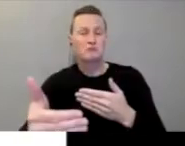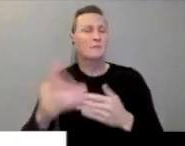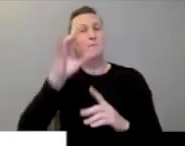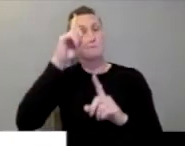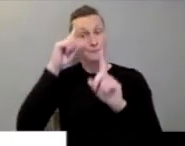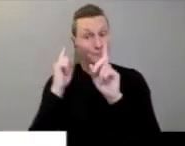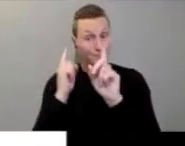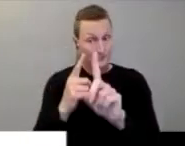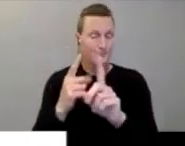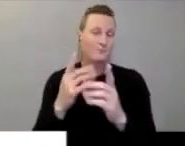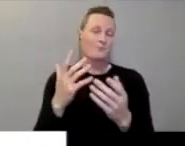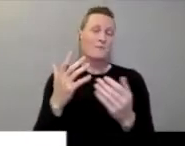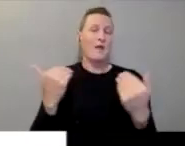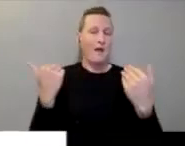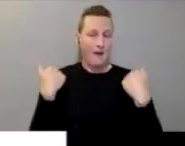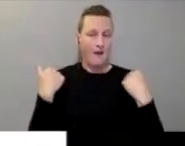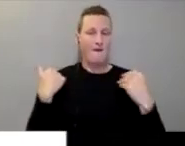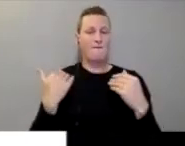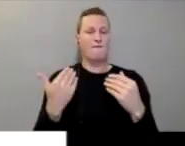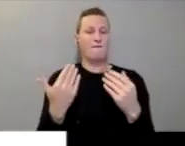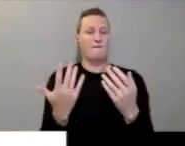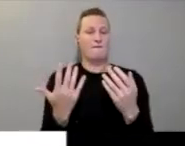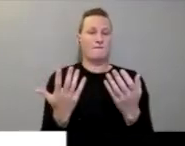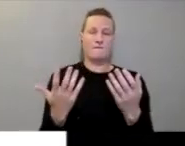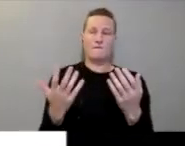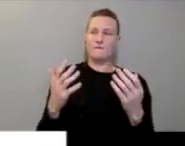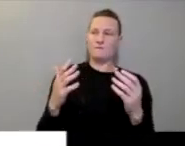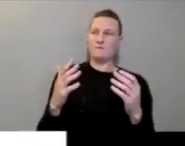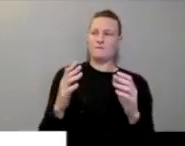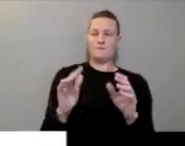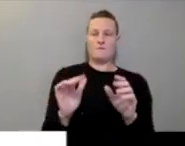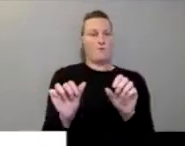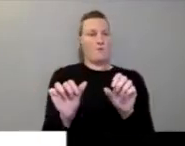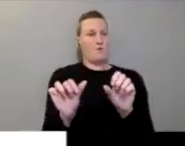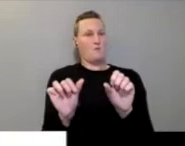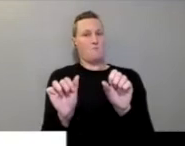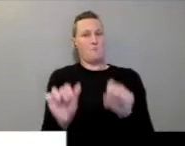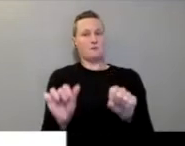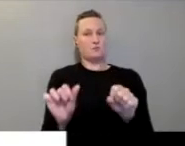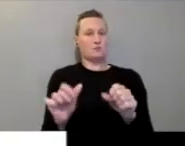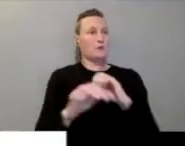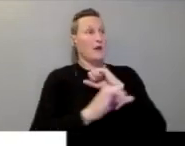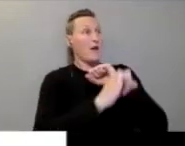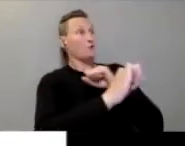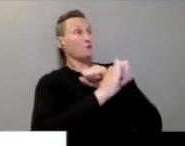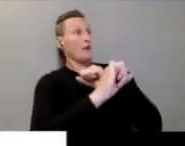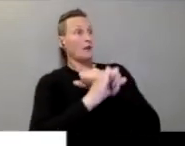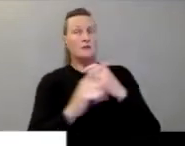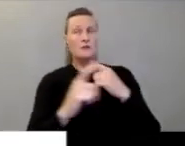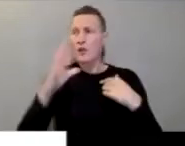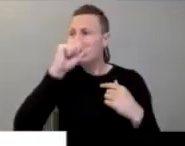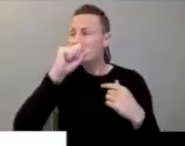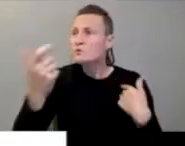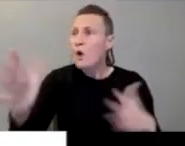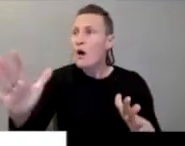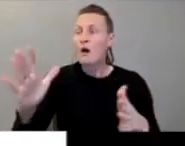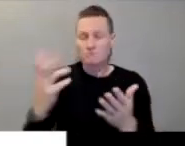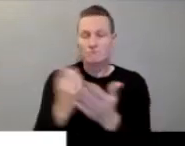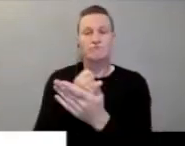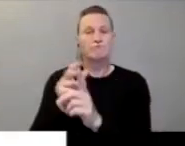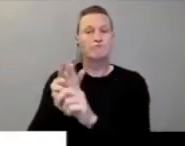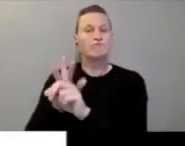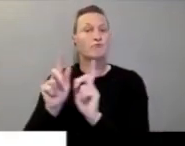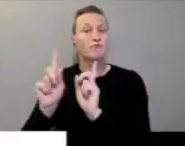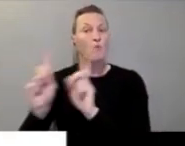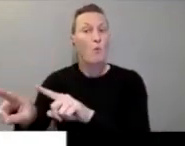create a landscape in which people would be able to hear about an event happening, and then, try